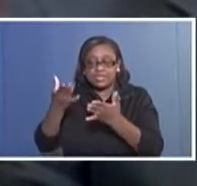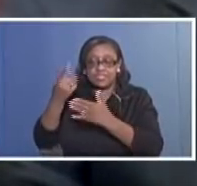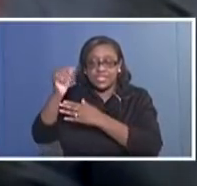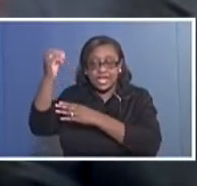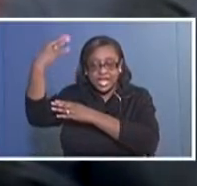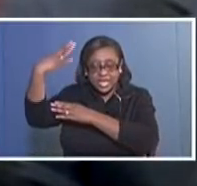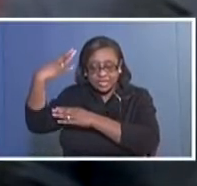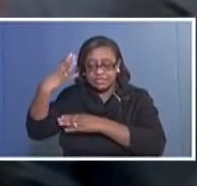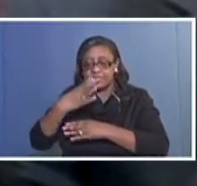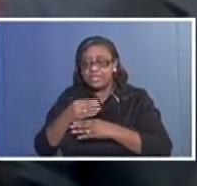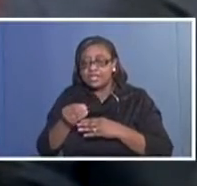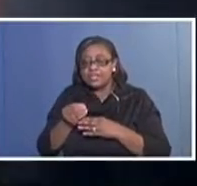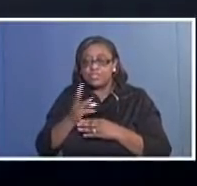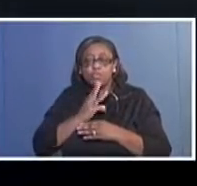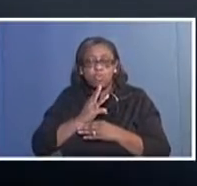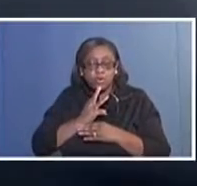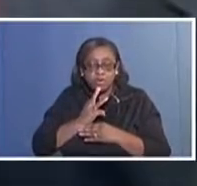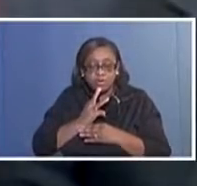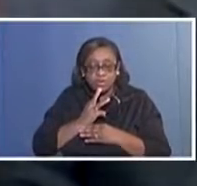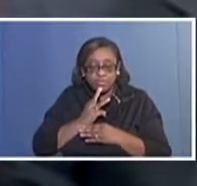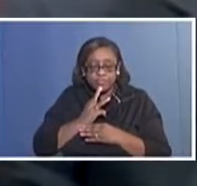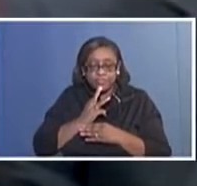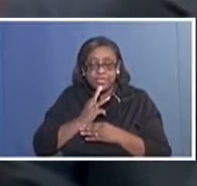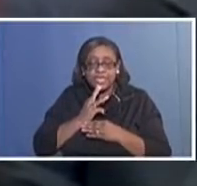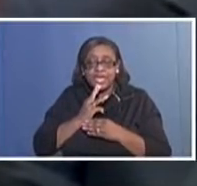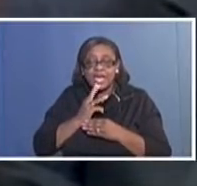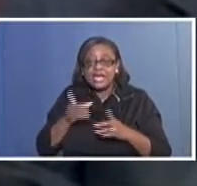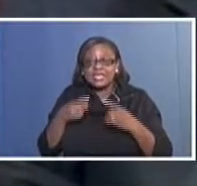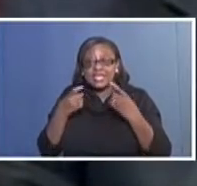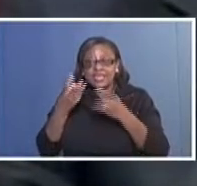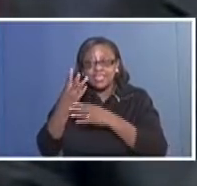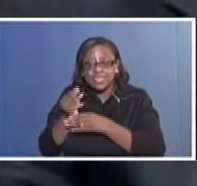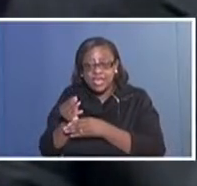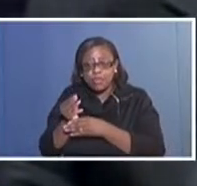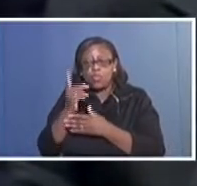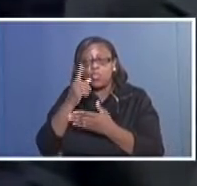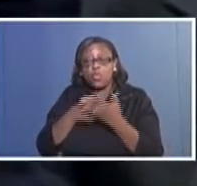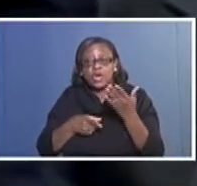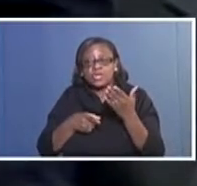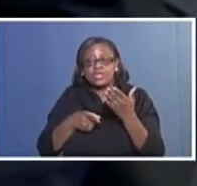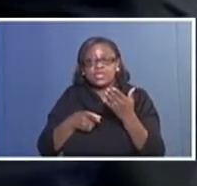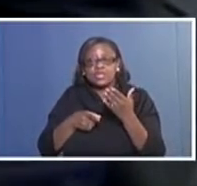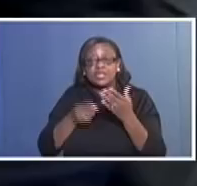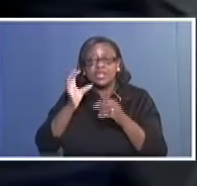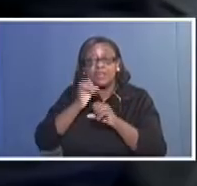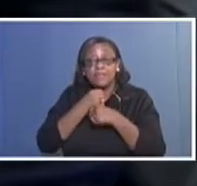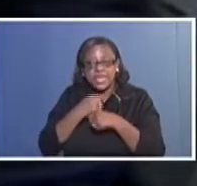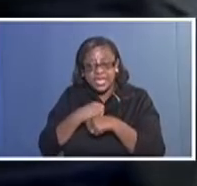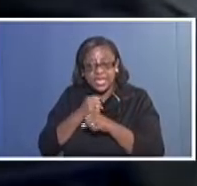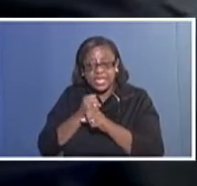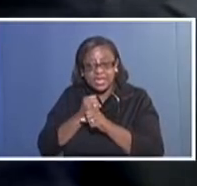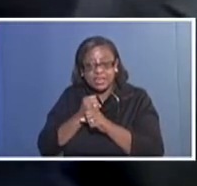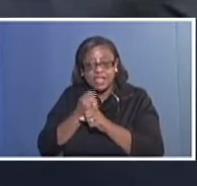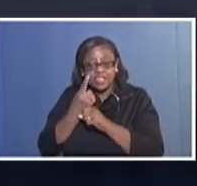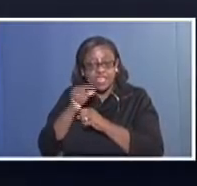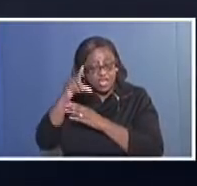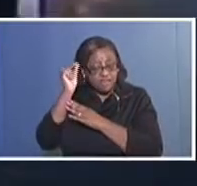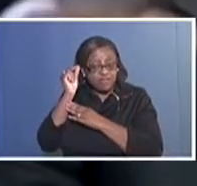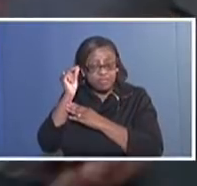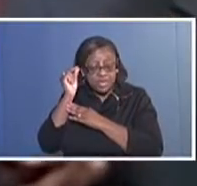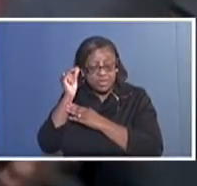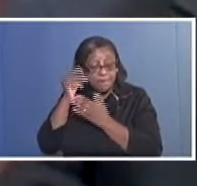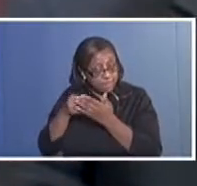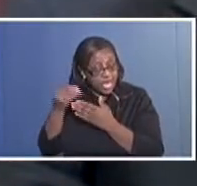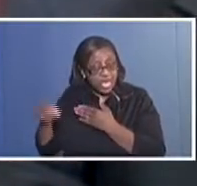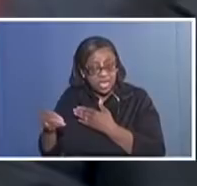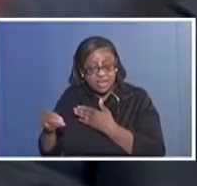persons who were approved the equivalent of what it cost the government to put in the infrastructure. So if it cost the